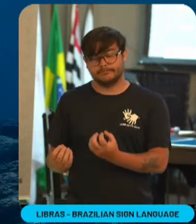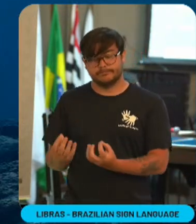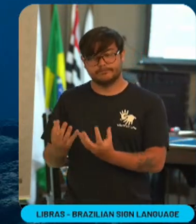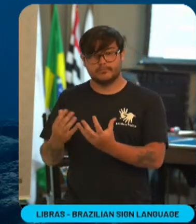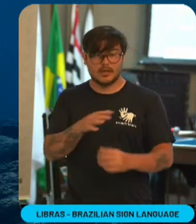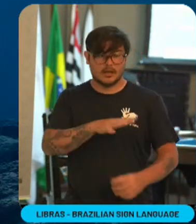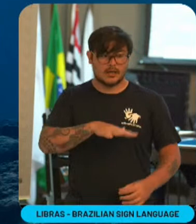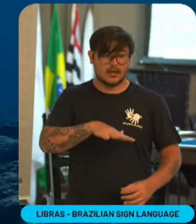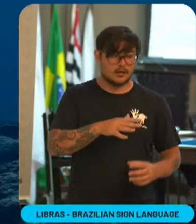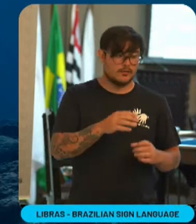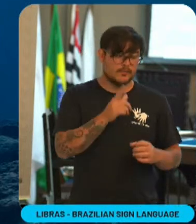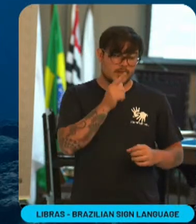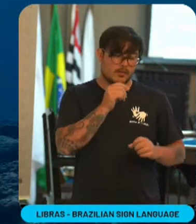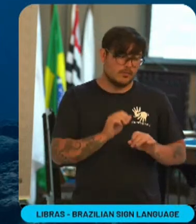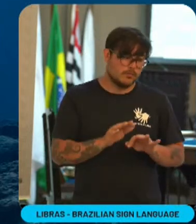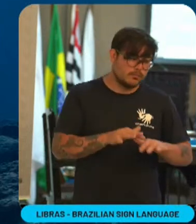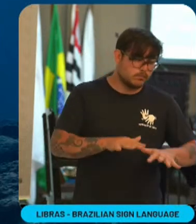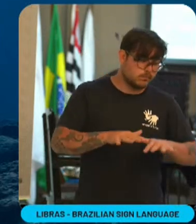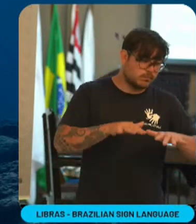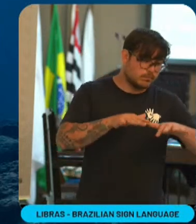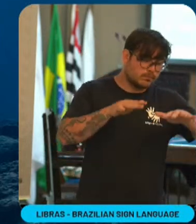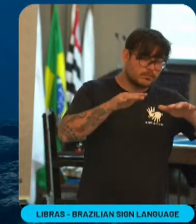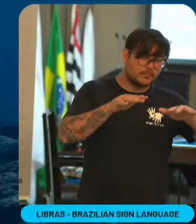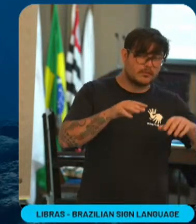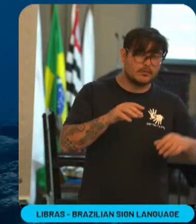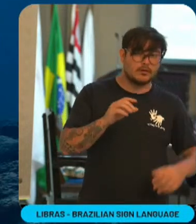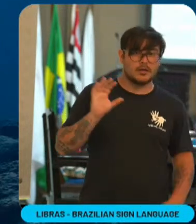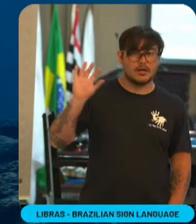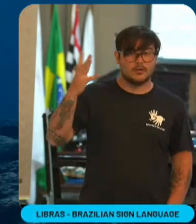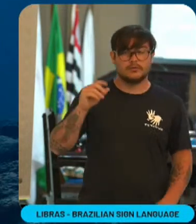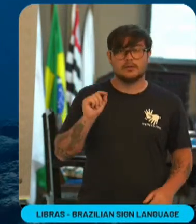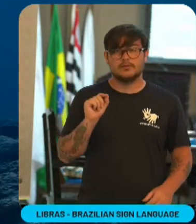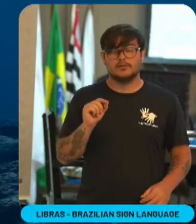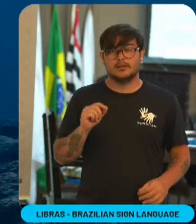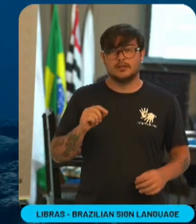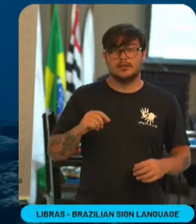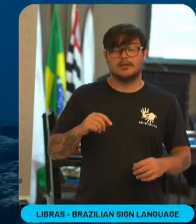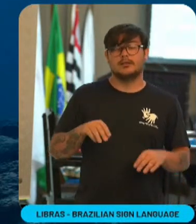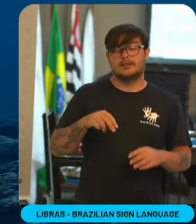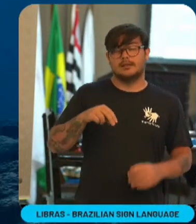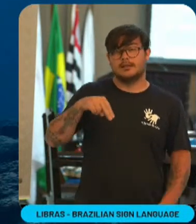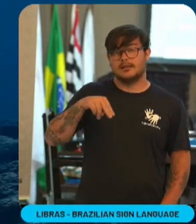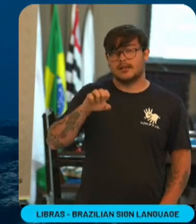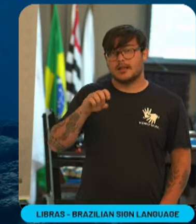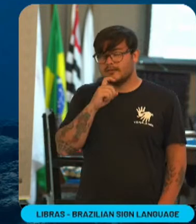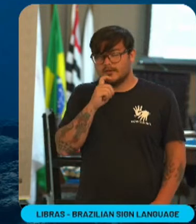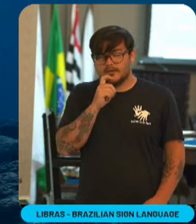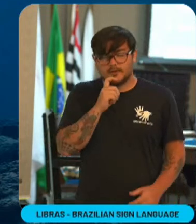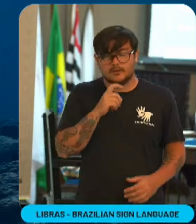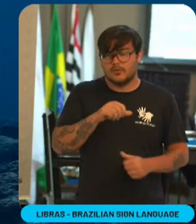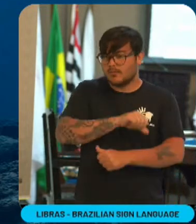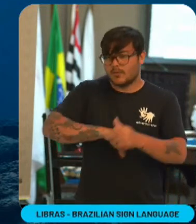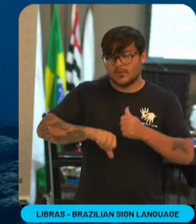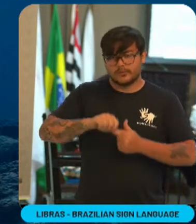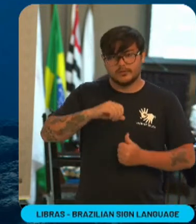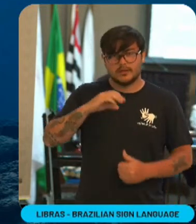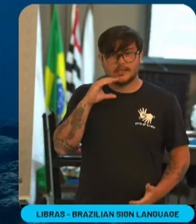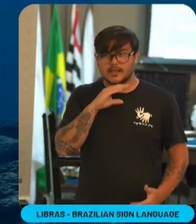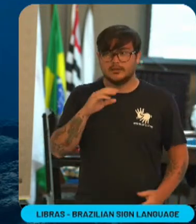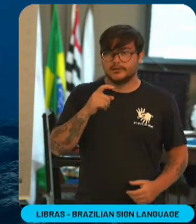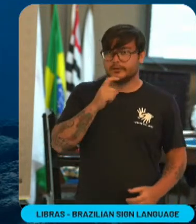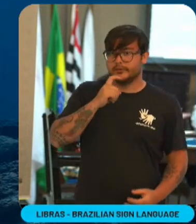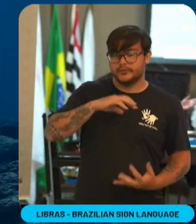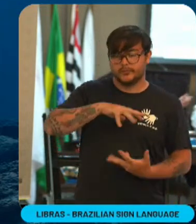affects all the system. We have floods, we have problems